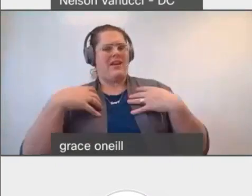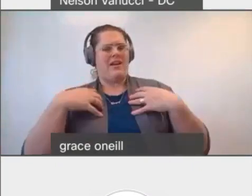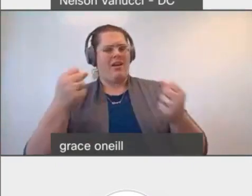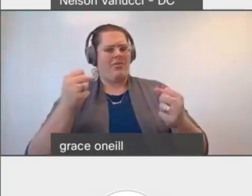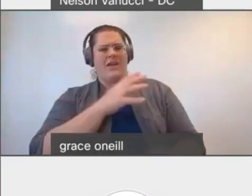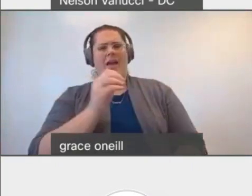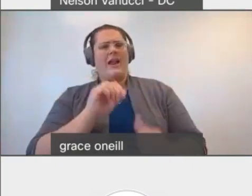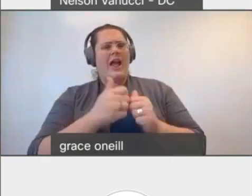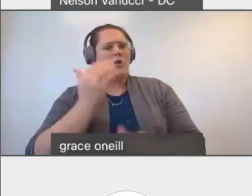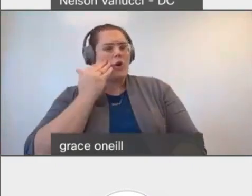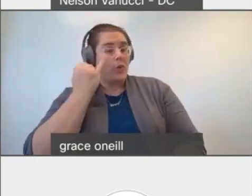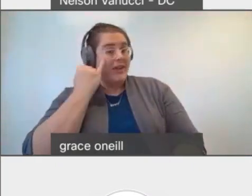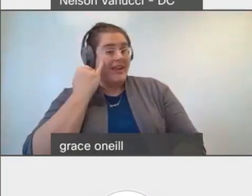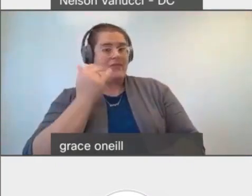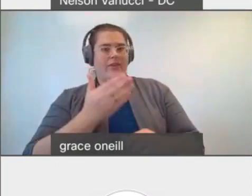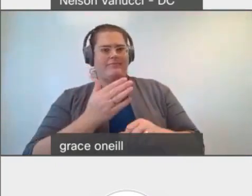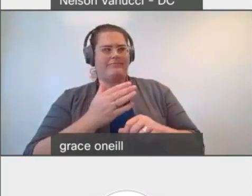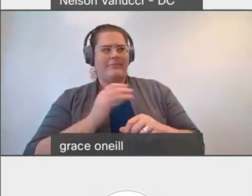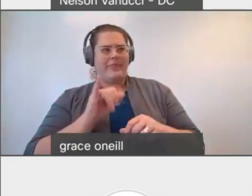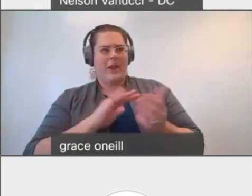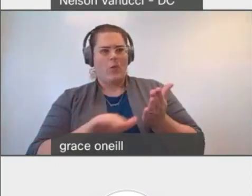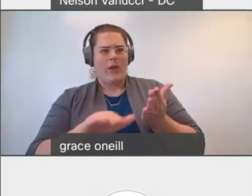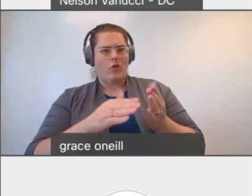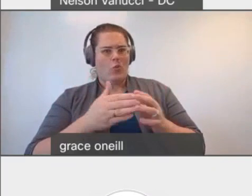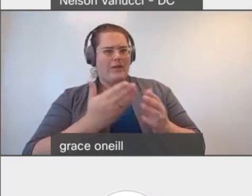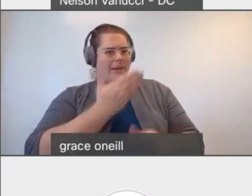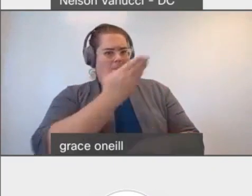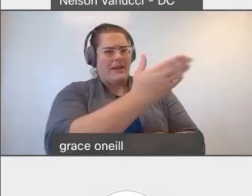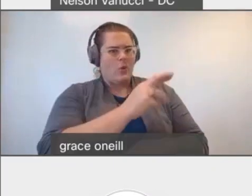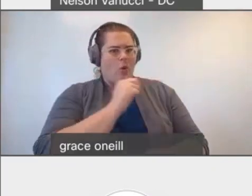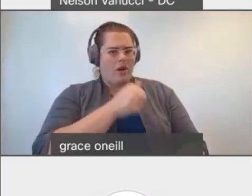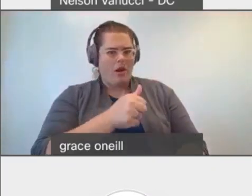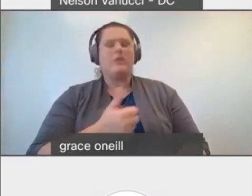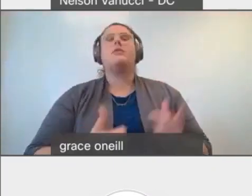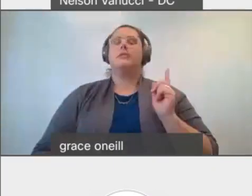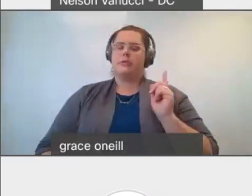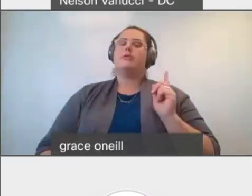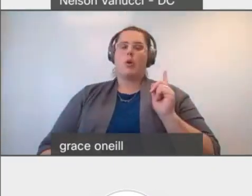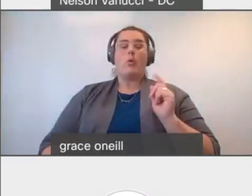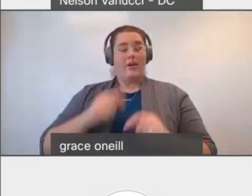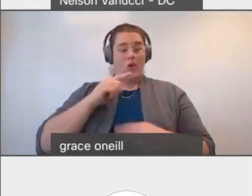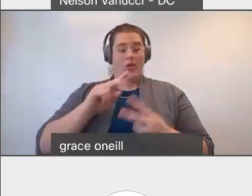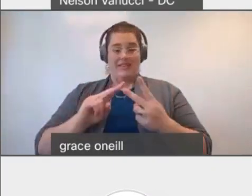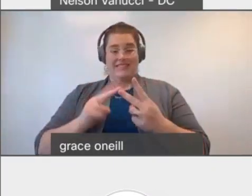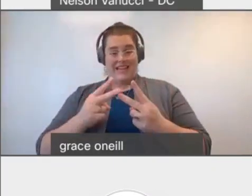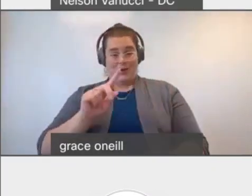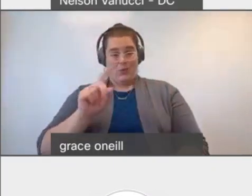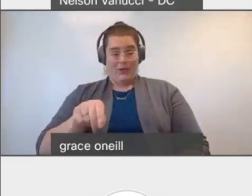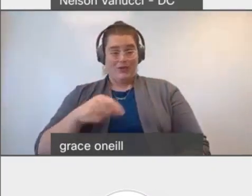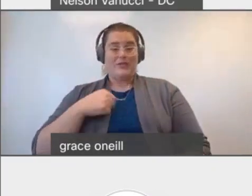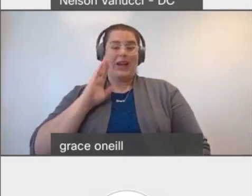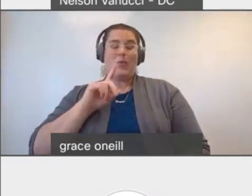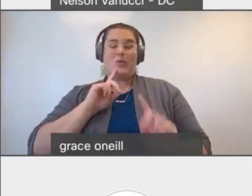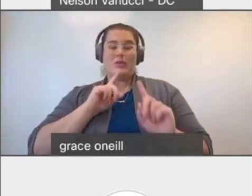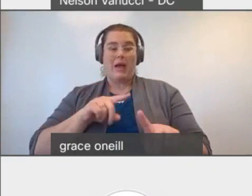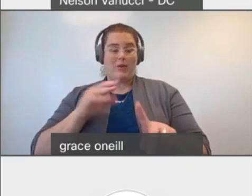that it has even been submitted? For the second question, what I would say, what I have